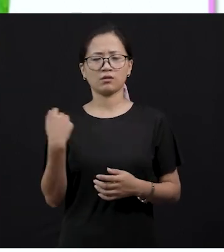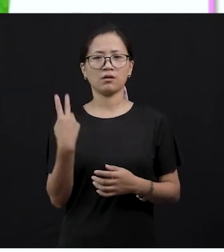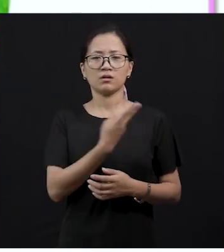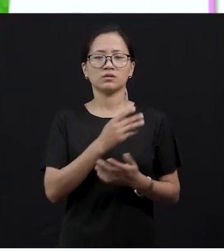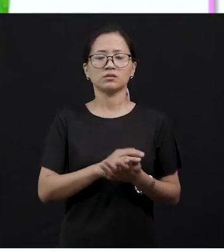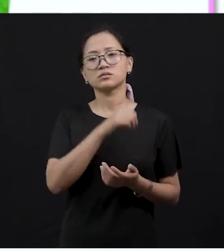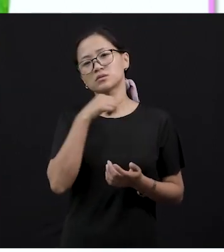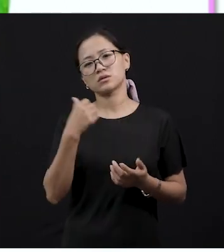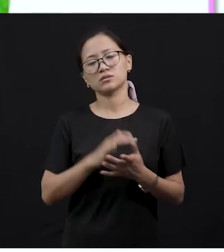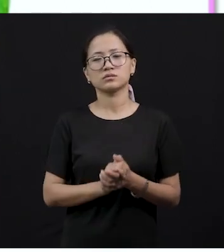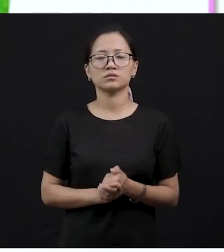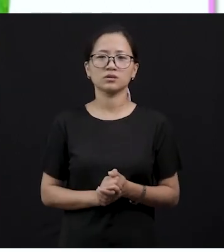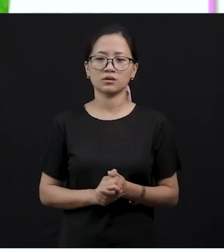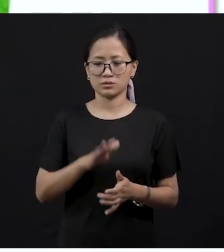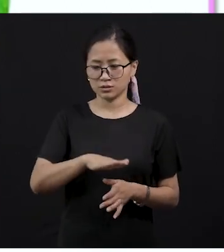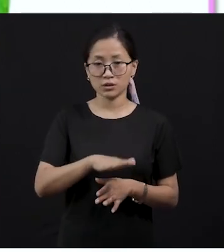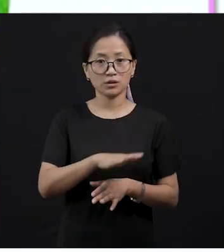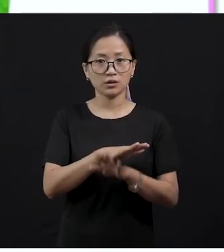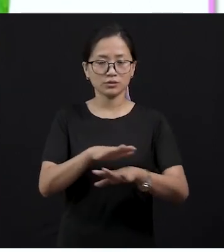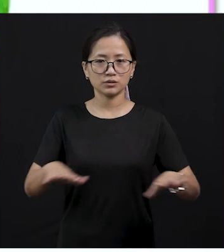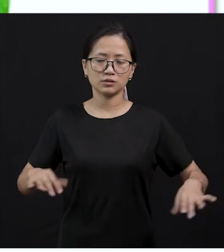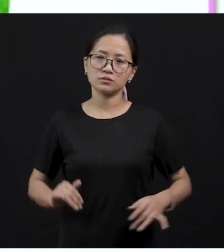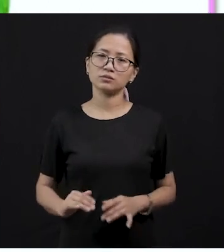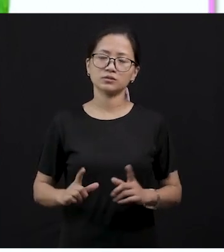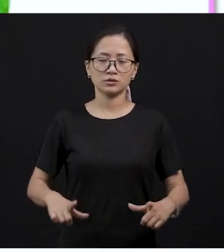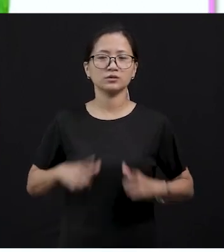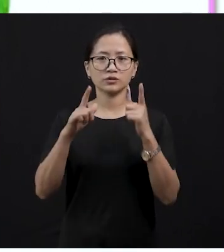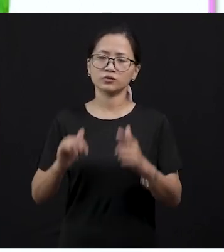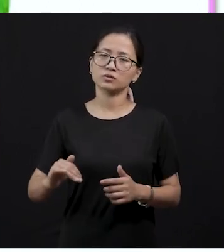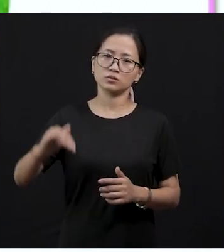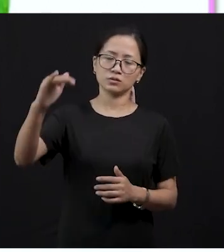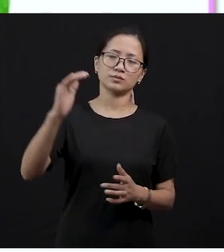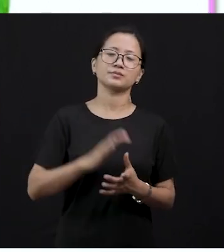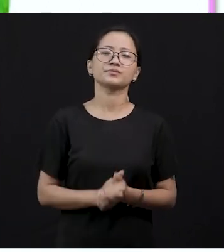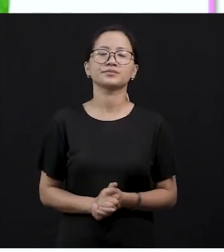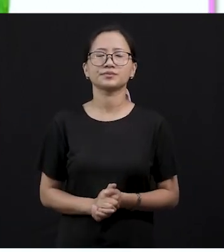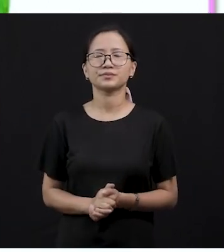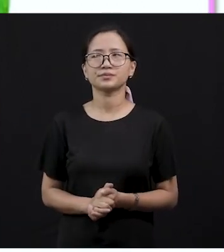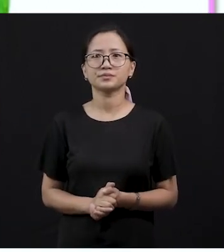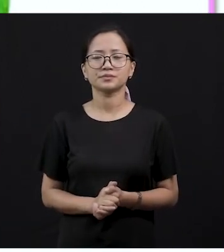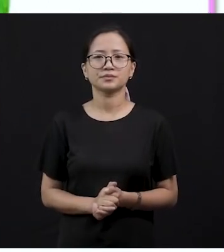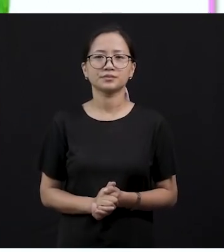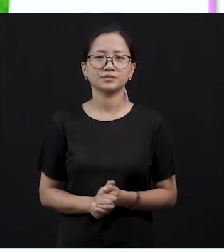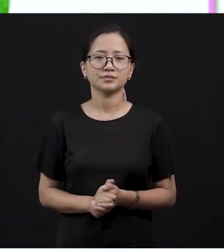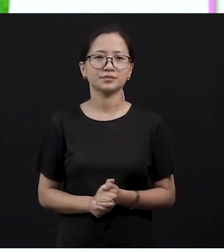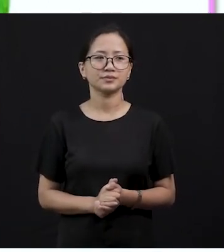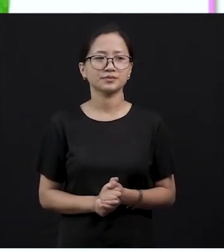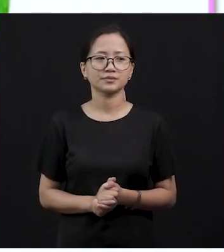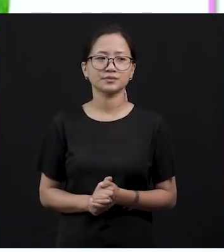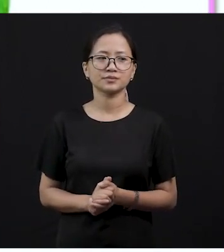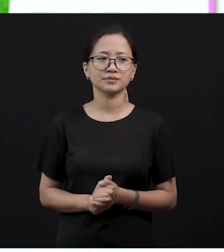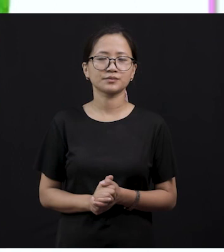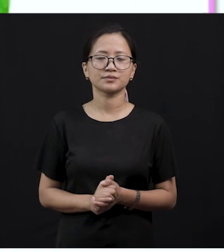okay? And then life goes on. So, organisms reproduce, okay? Organisms